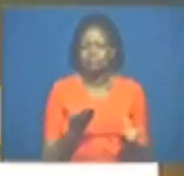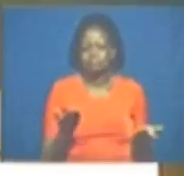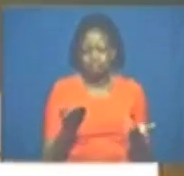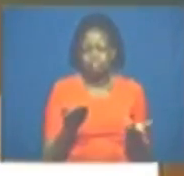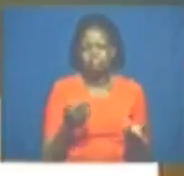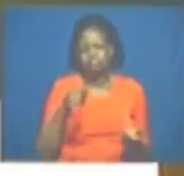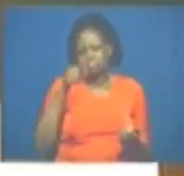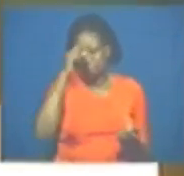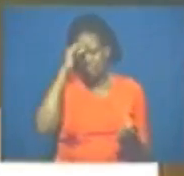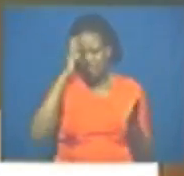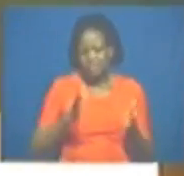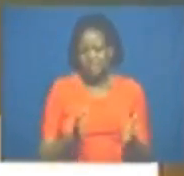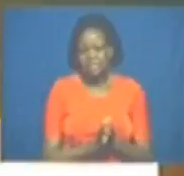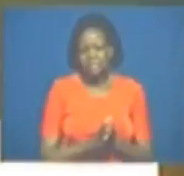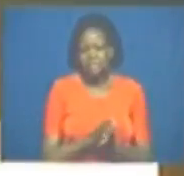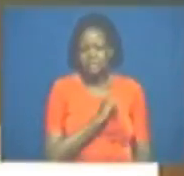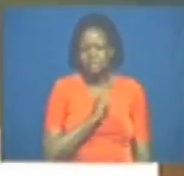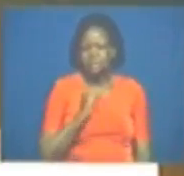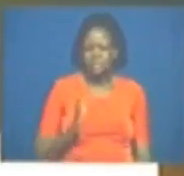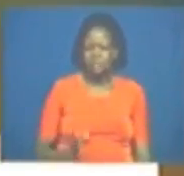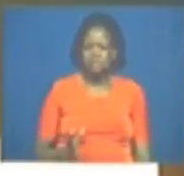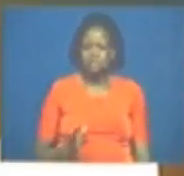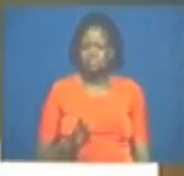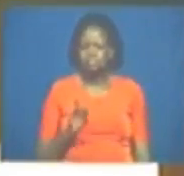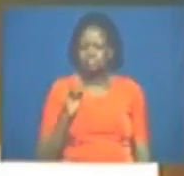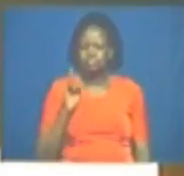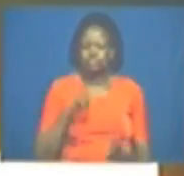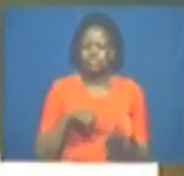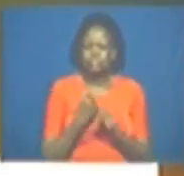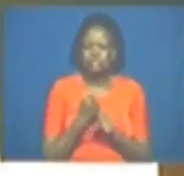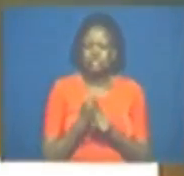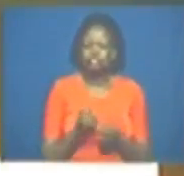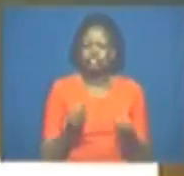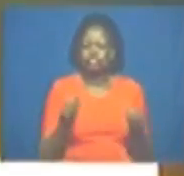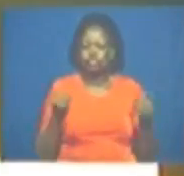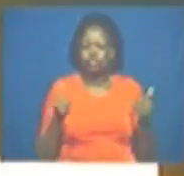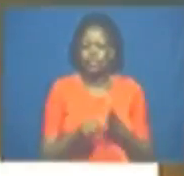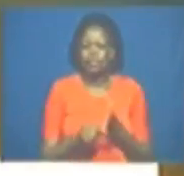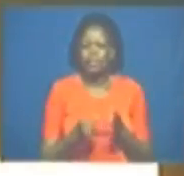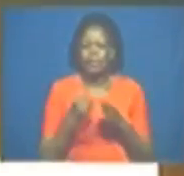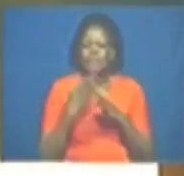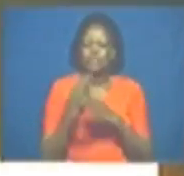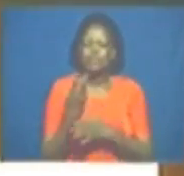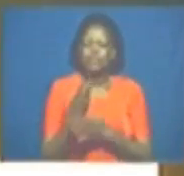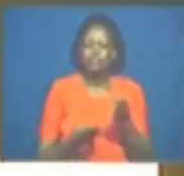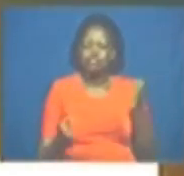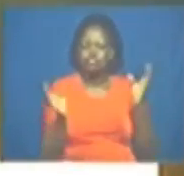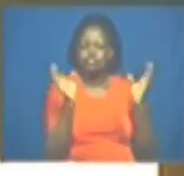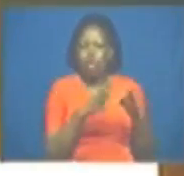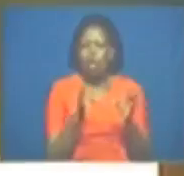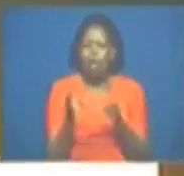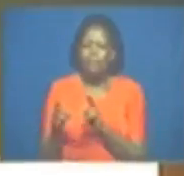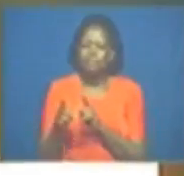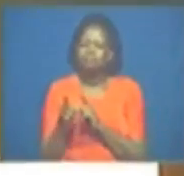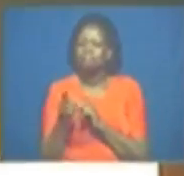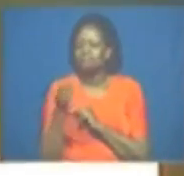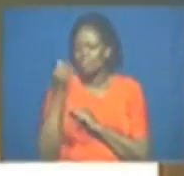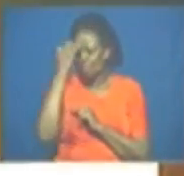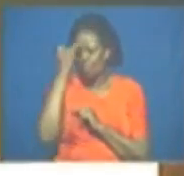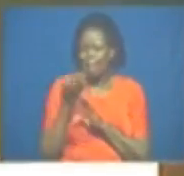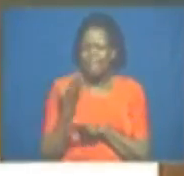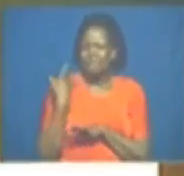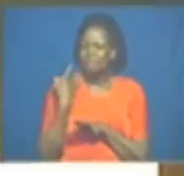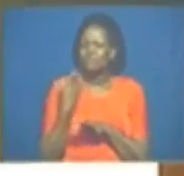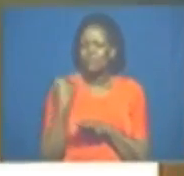of a raft of measures being put in place to cut the hostility between the two institutions that largely dominated the first 5 years